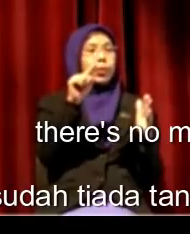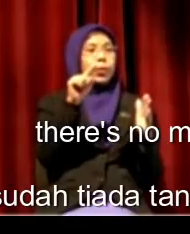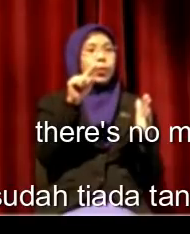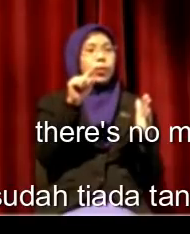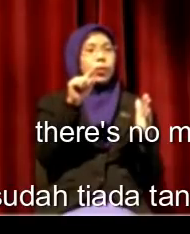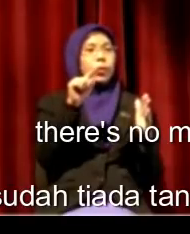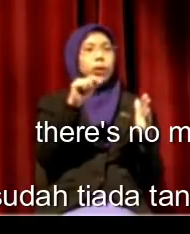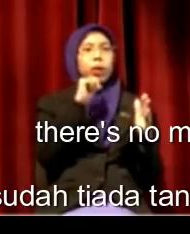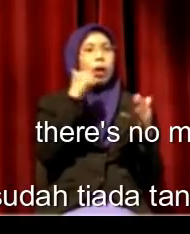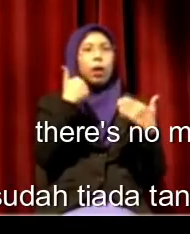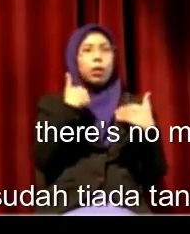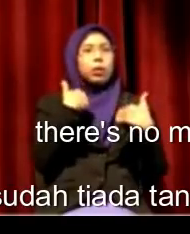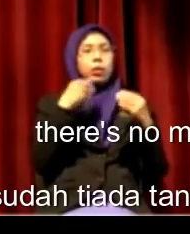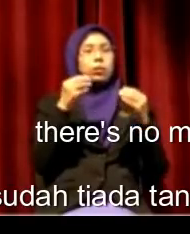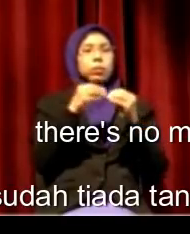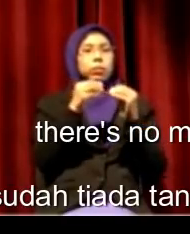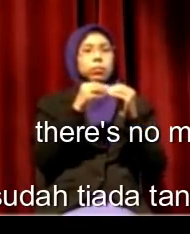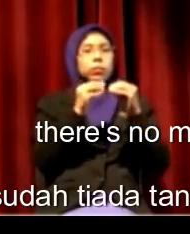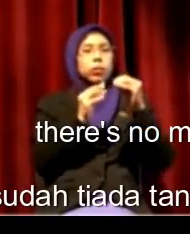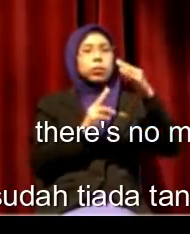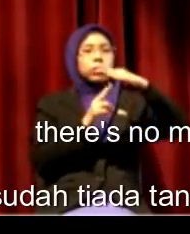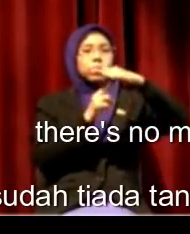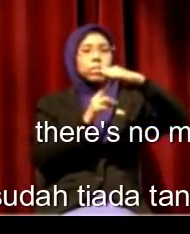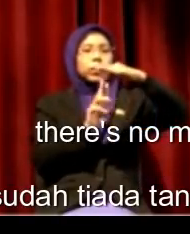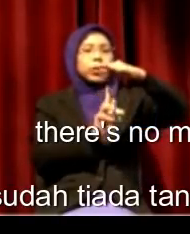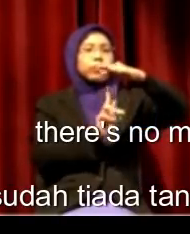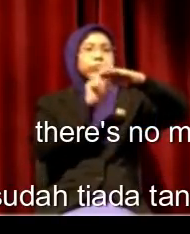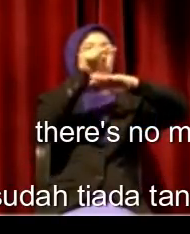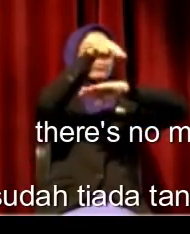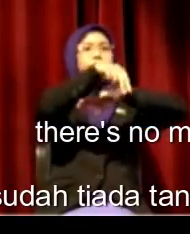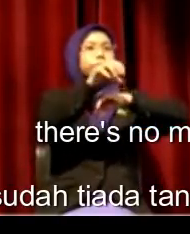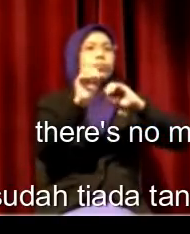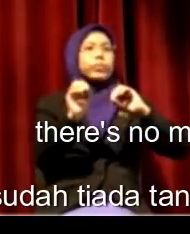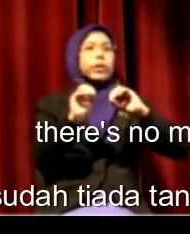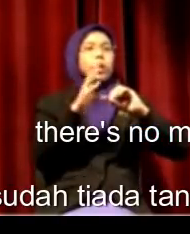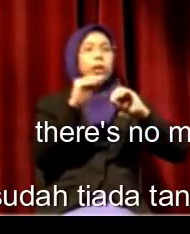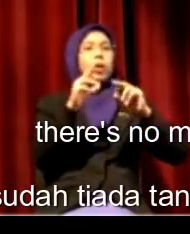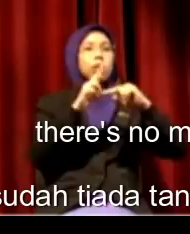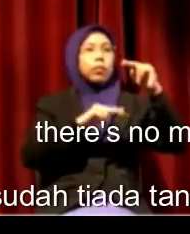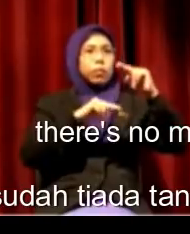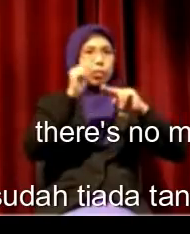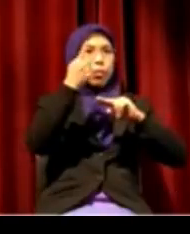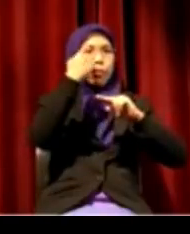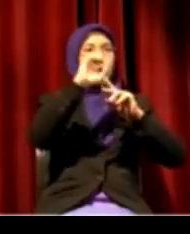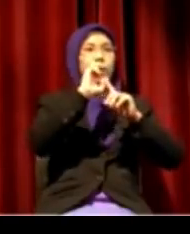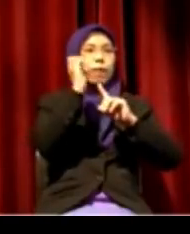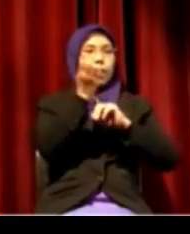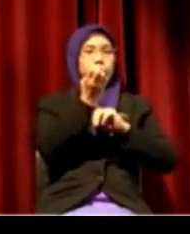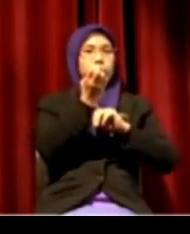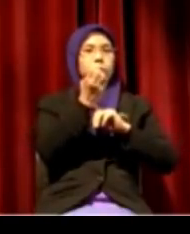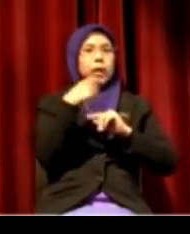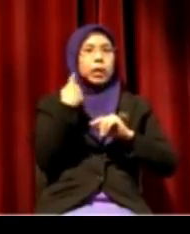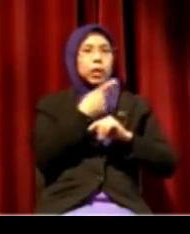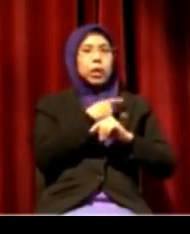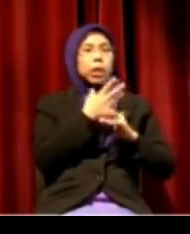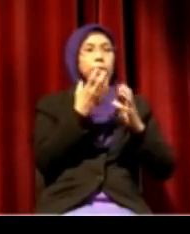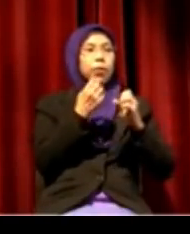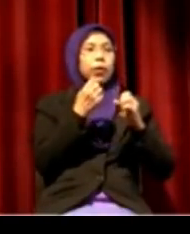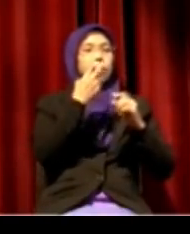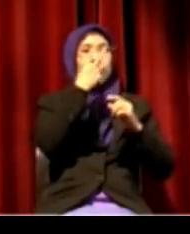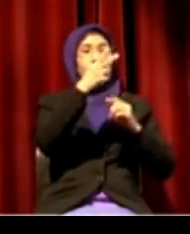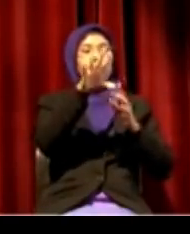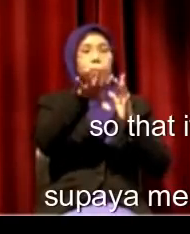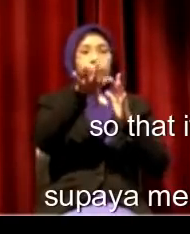more corridor for Penang Island on existing built environment. That's why the alignment was